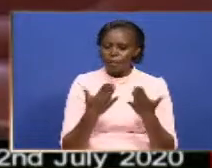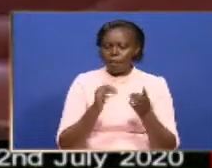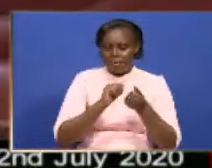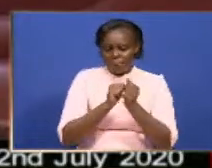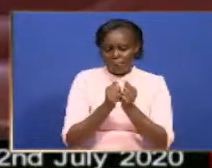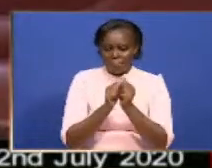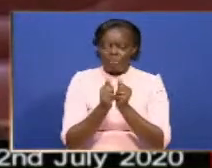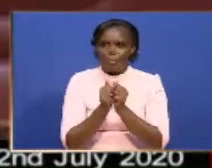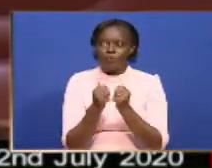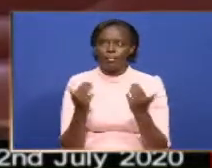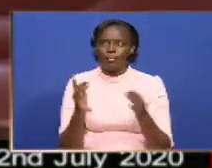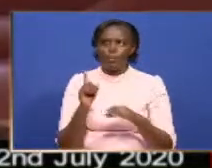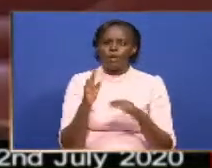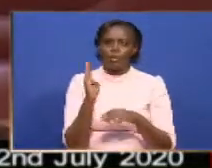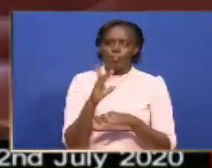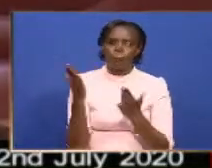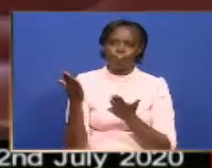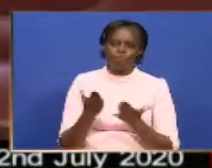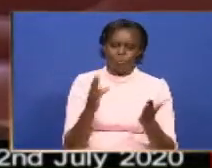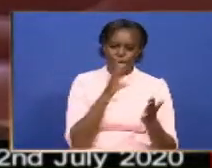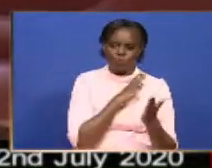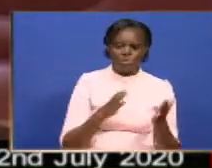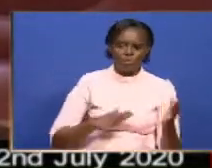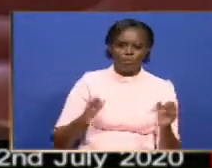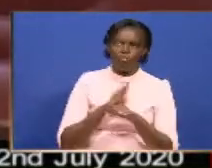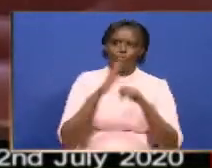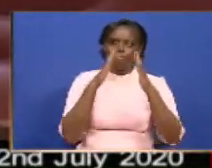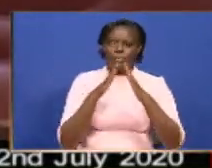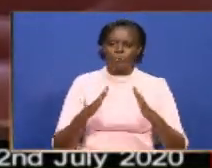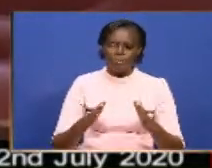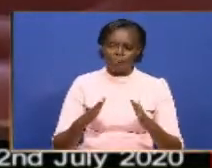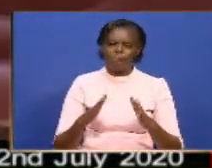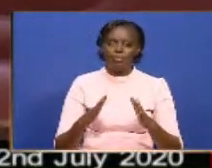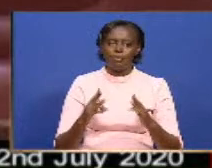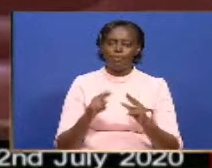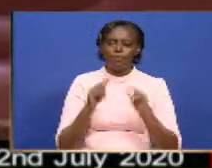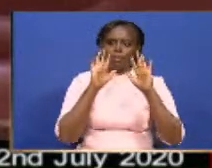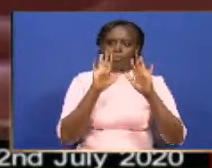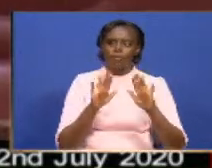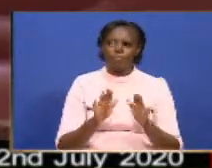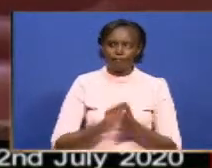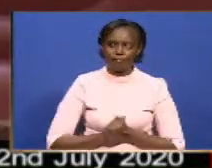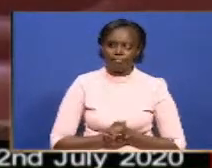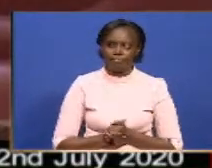amendments when this bill comes to the committee of the whole House. But the critical...